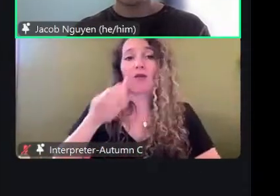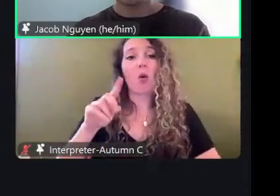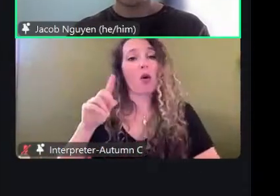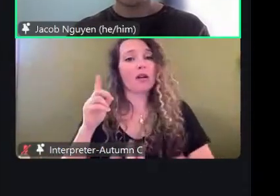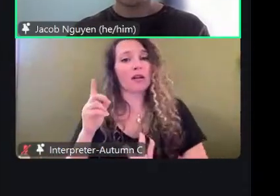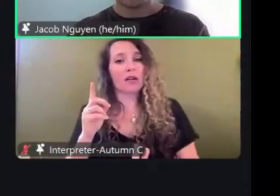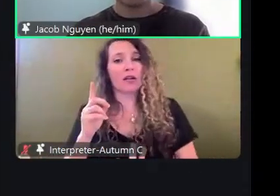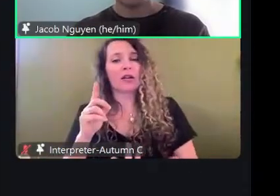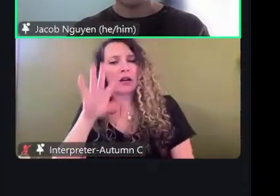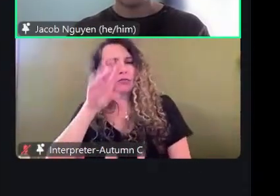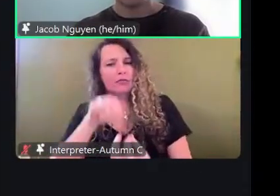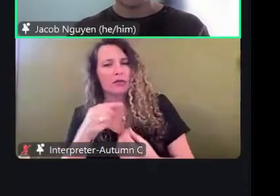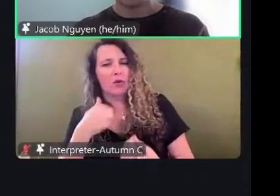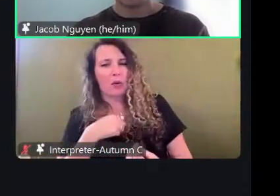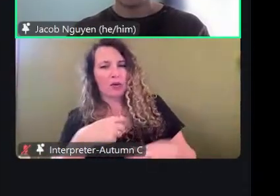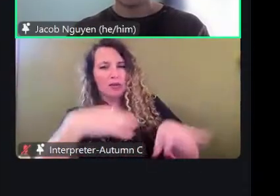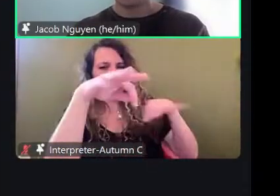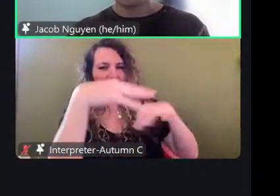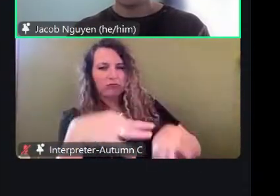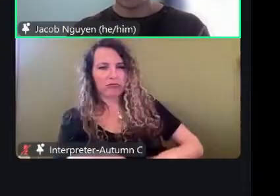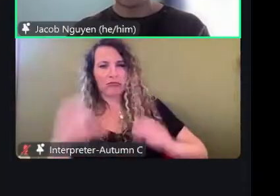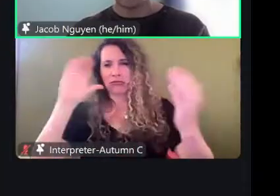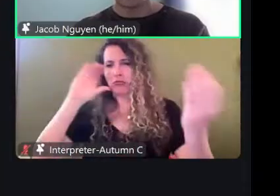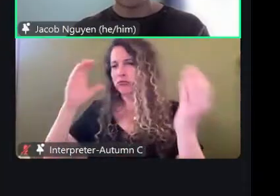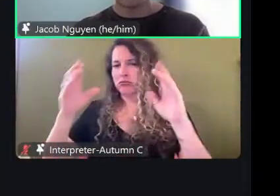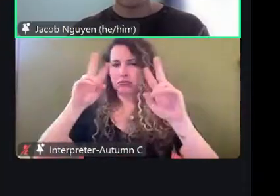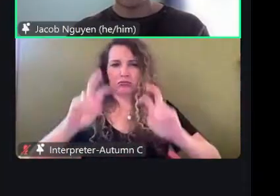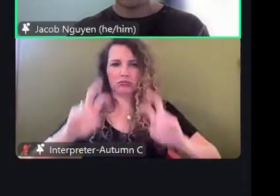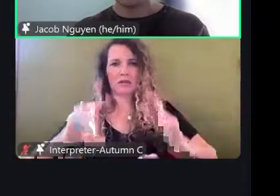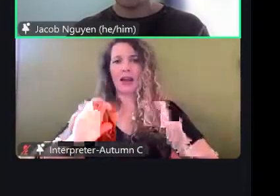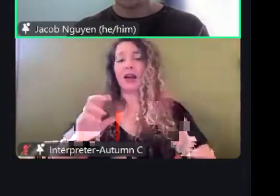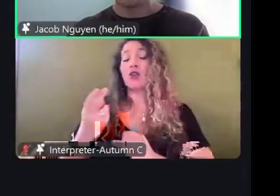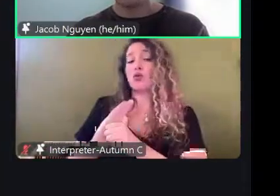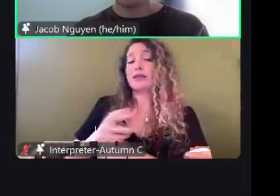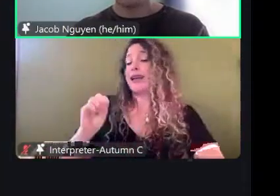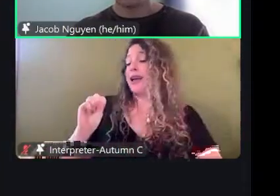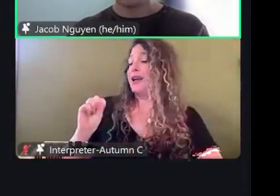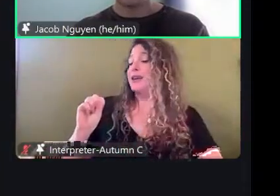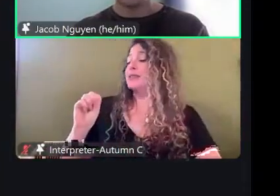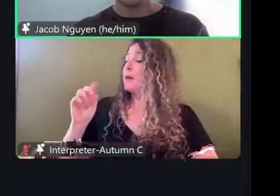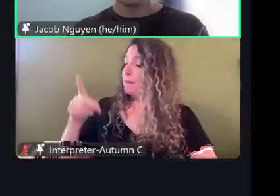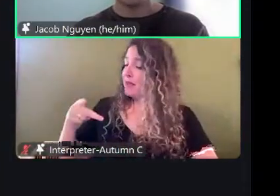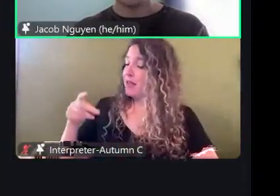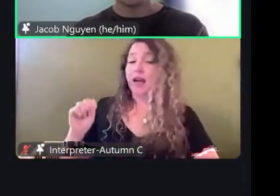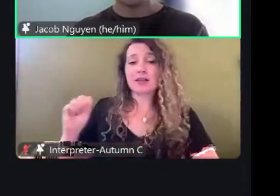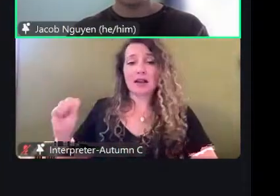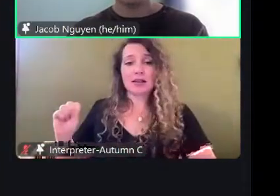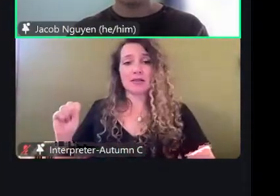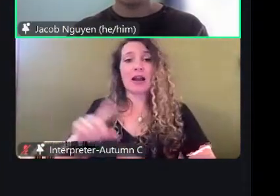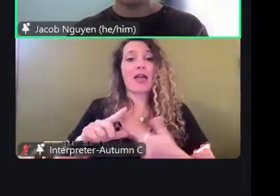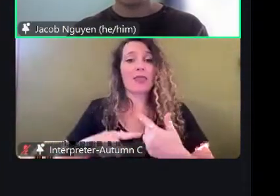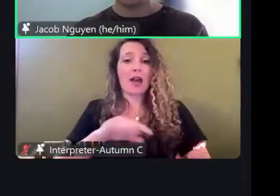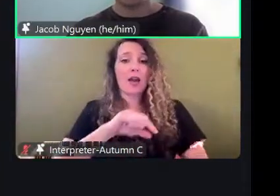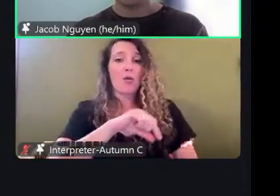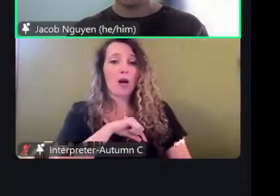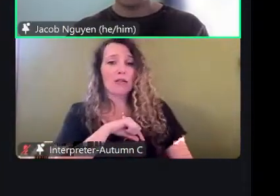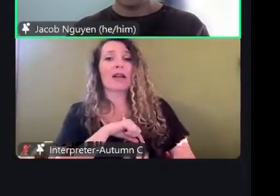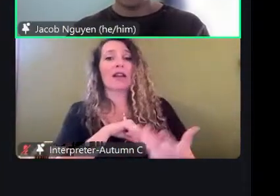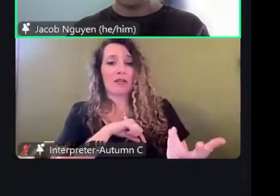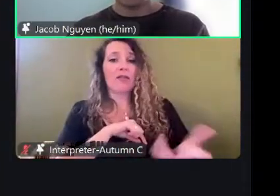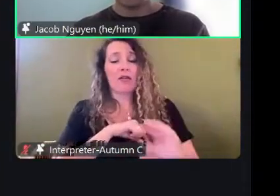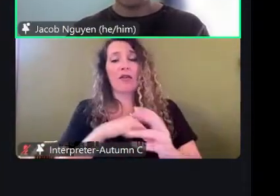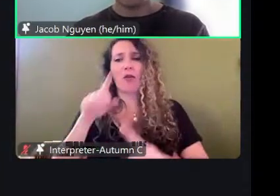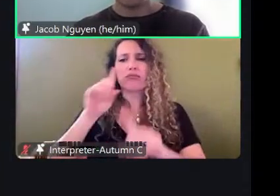we used descriptive and comparative analyses using SPSS, and then thematic coding for a qualitative analysis of the interview